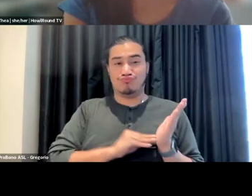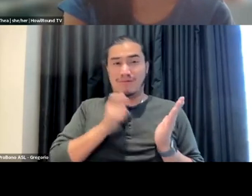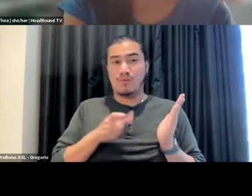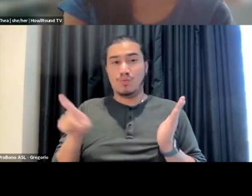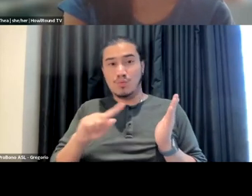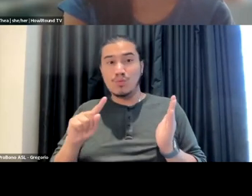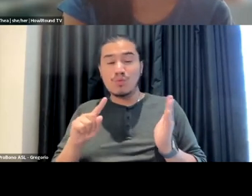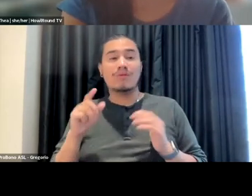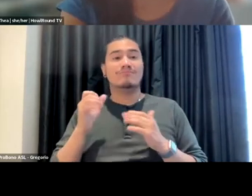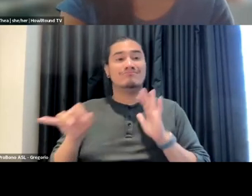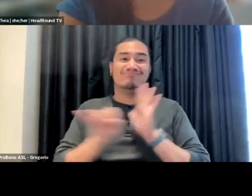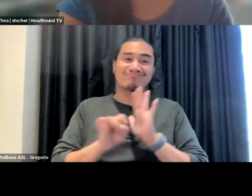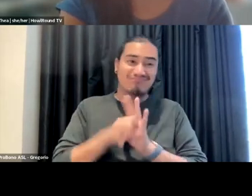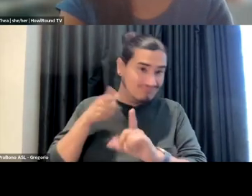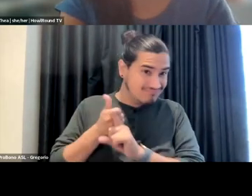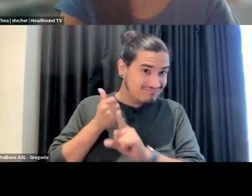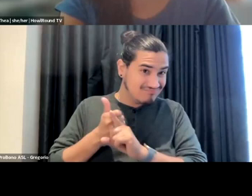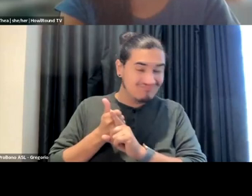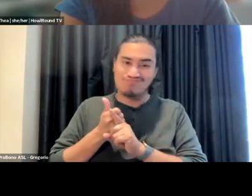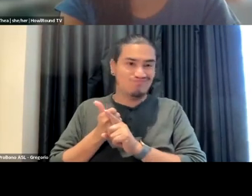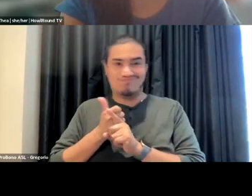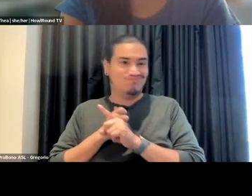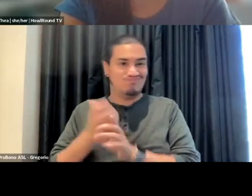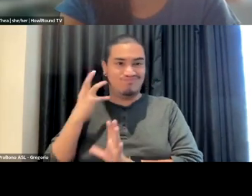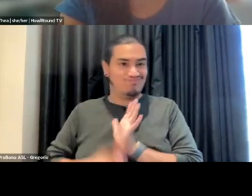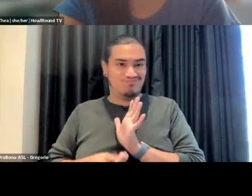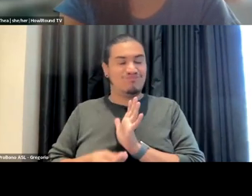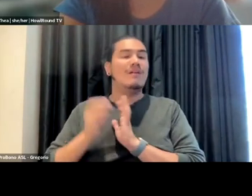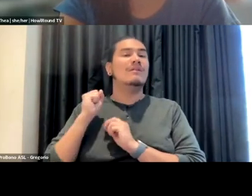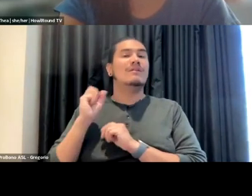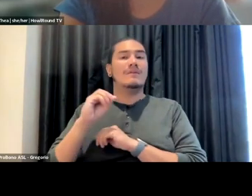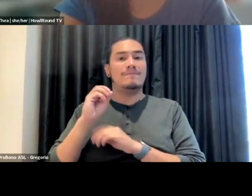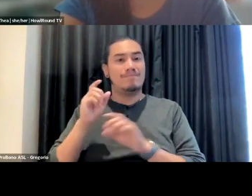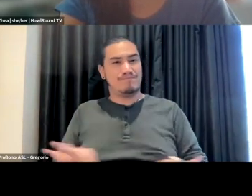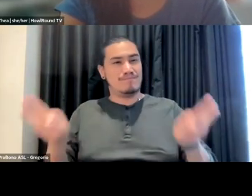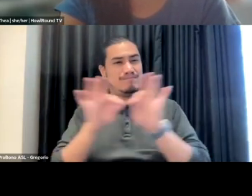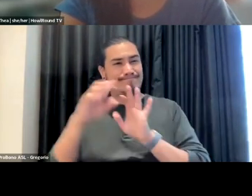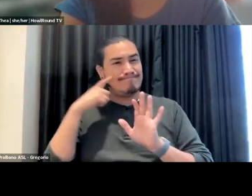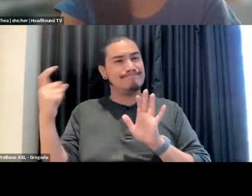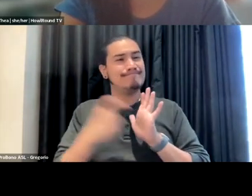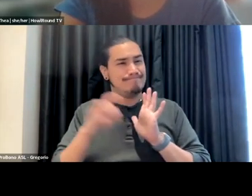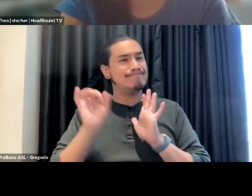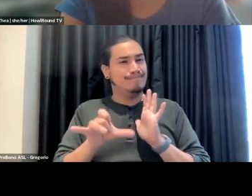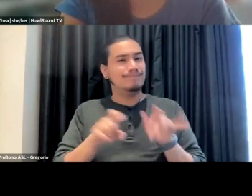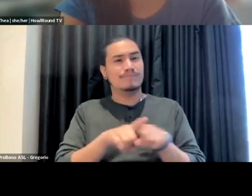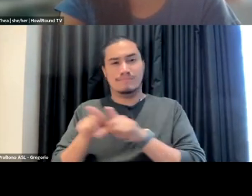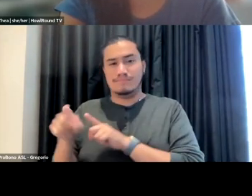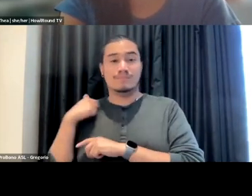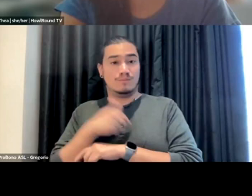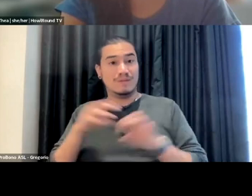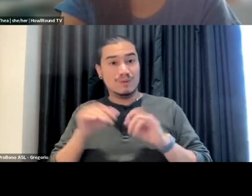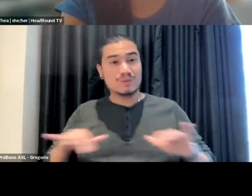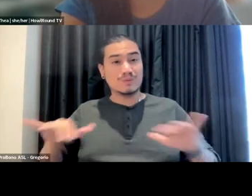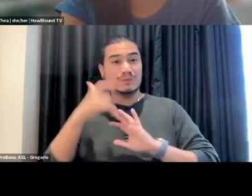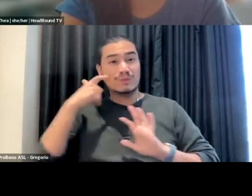folks self-identified isn't necessarily there. And the importance of acknowledging that as well, that even as we do a land